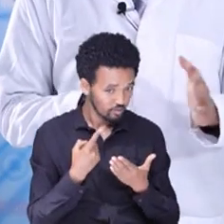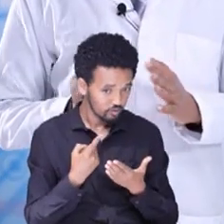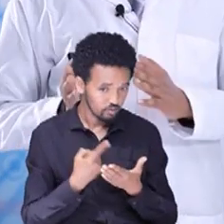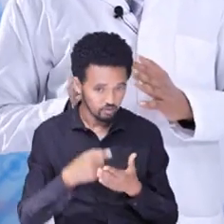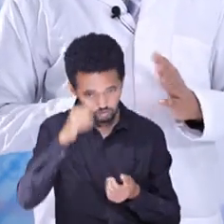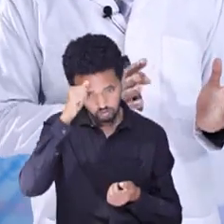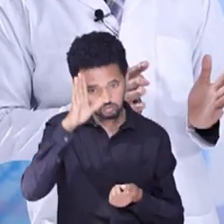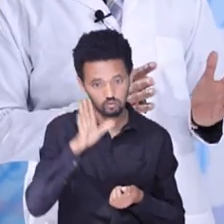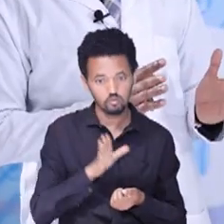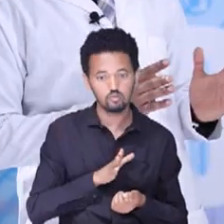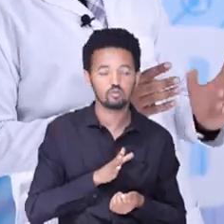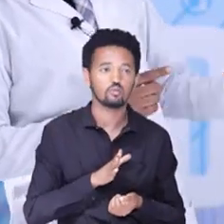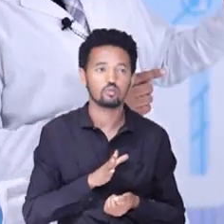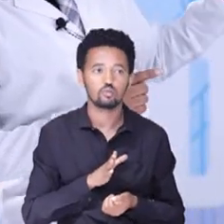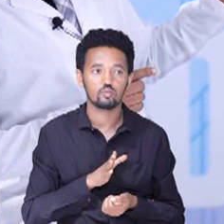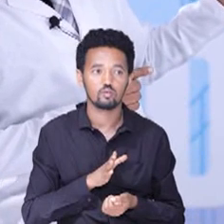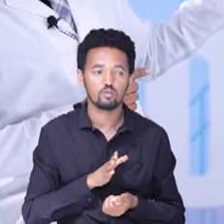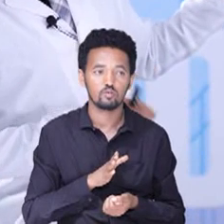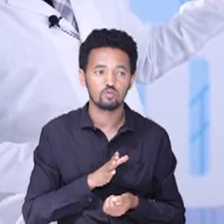Sharmarke followed detente, but